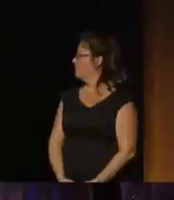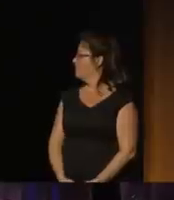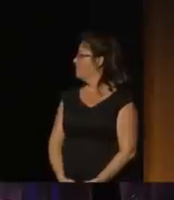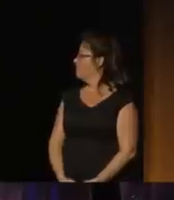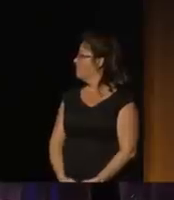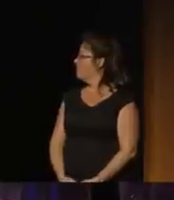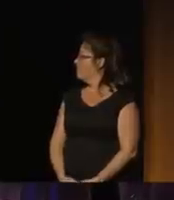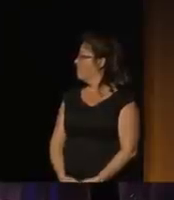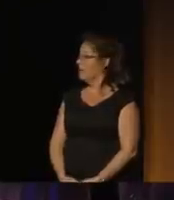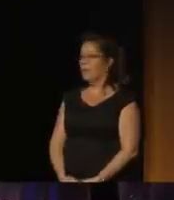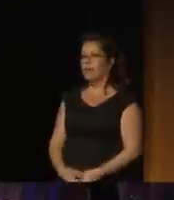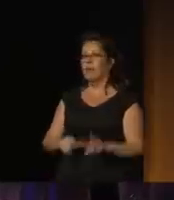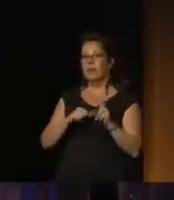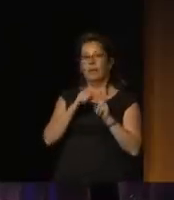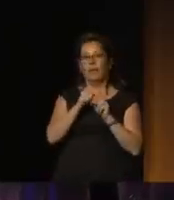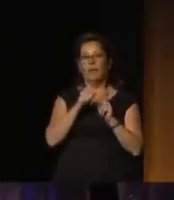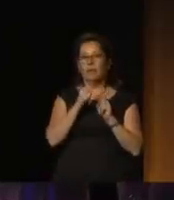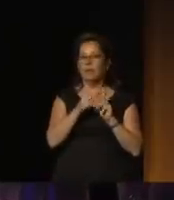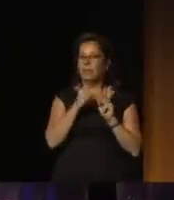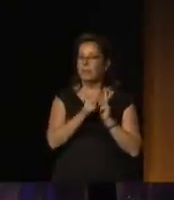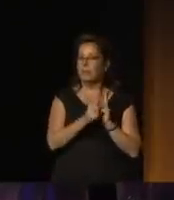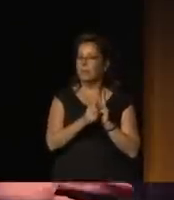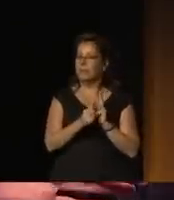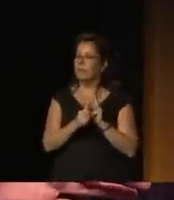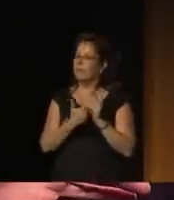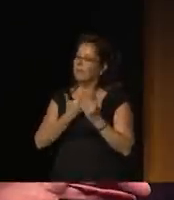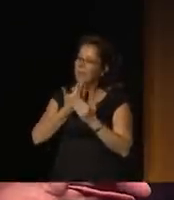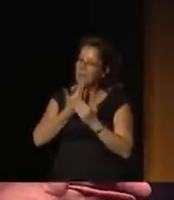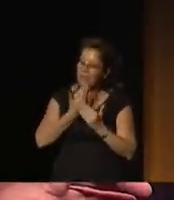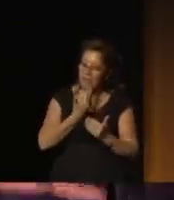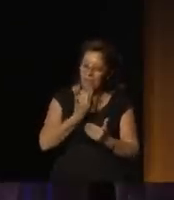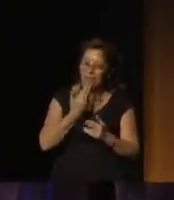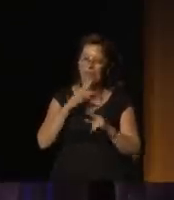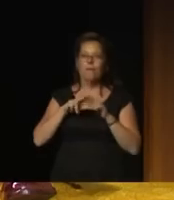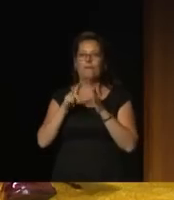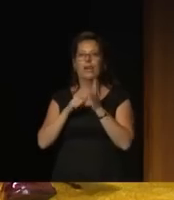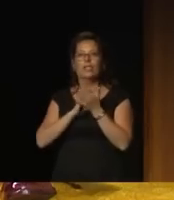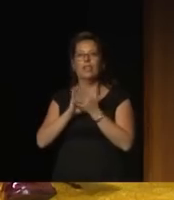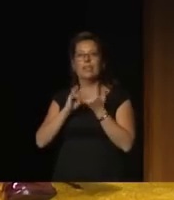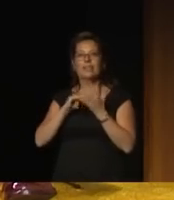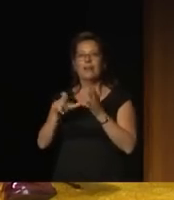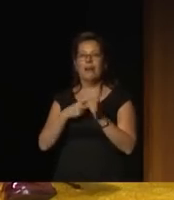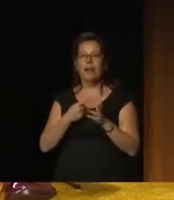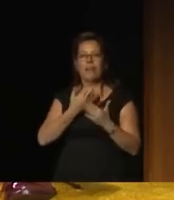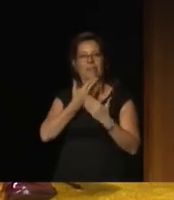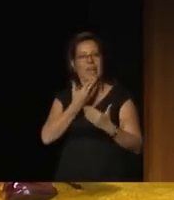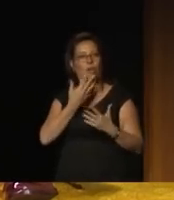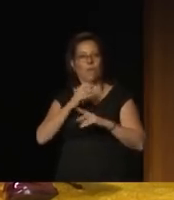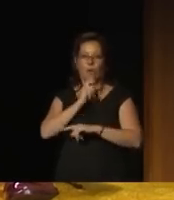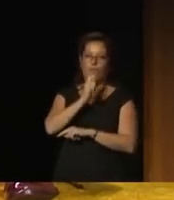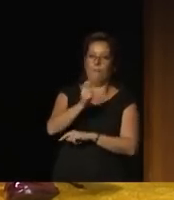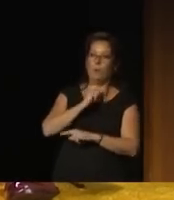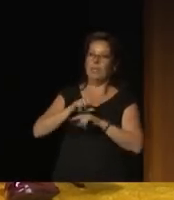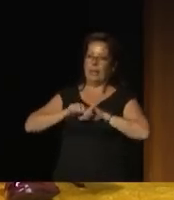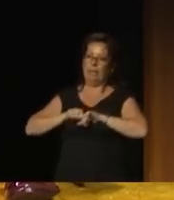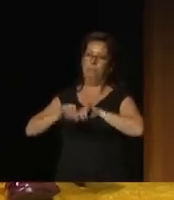And just each of them, I just want to say, Francesca, thank you for the reporting that you are doing that has reverberated around the world. It's been so